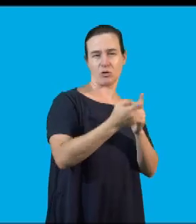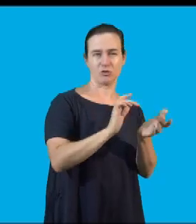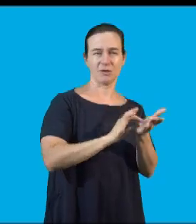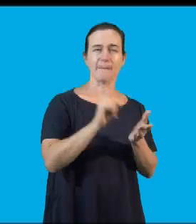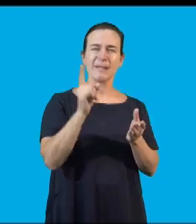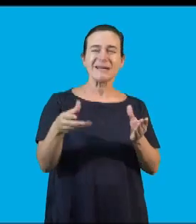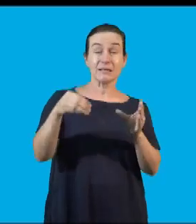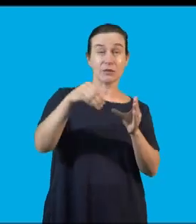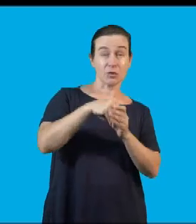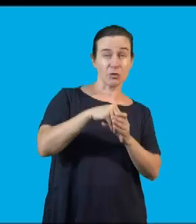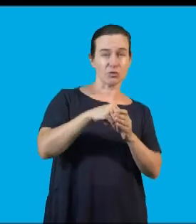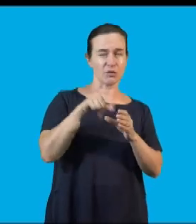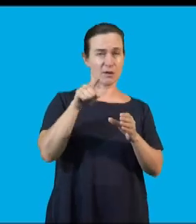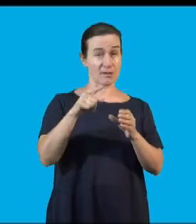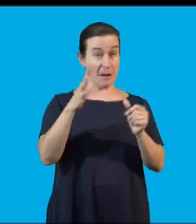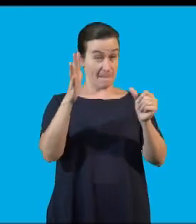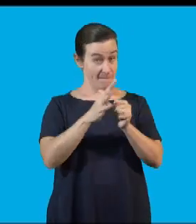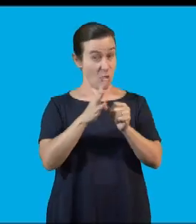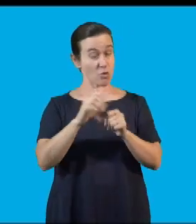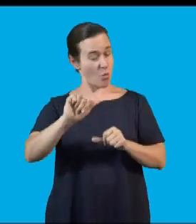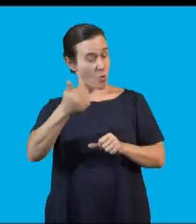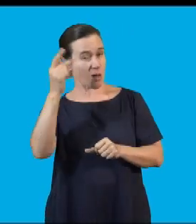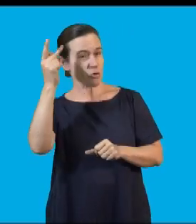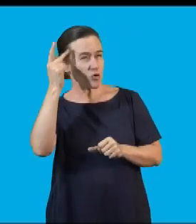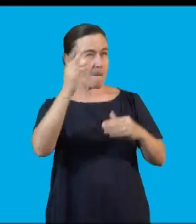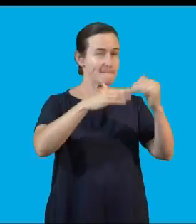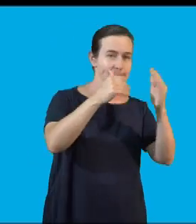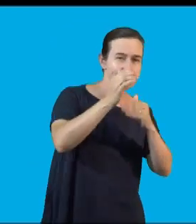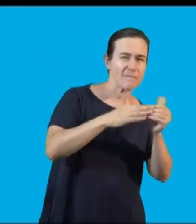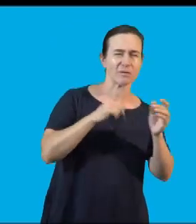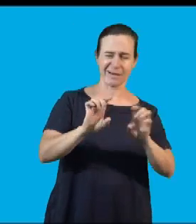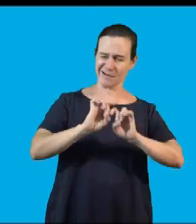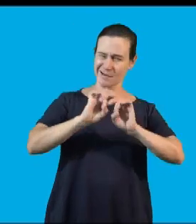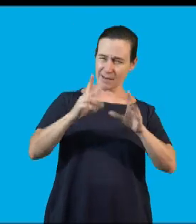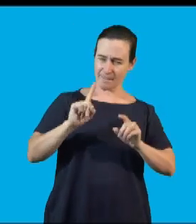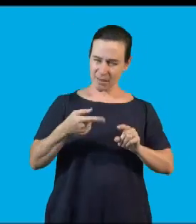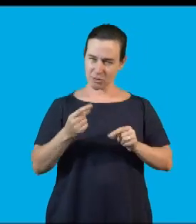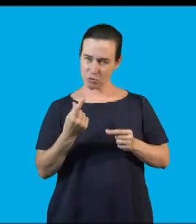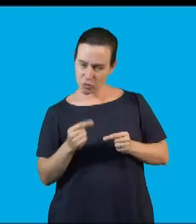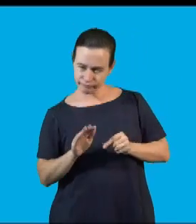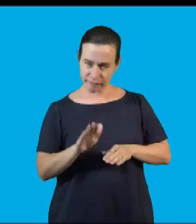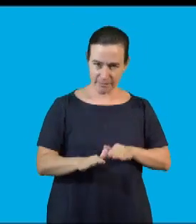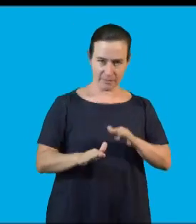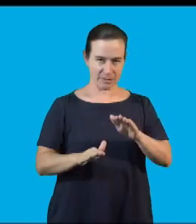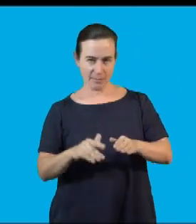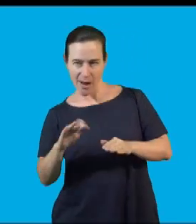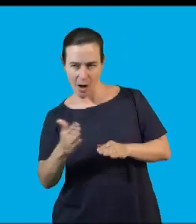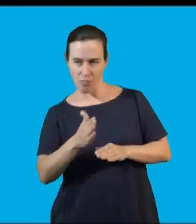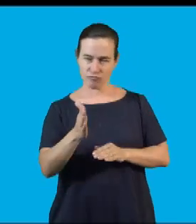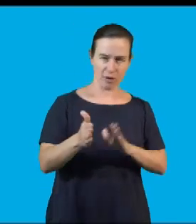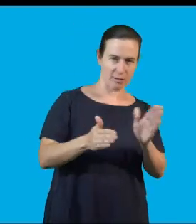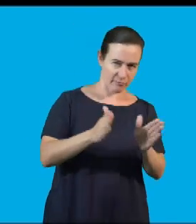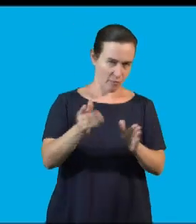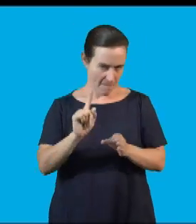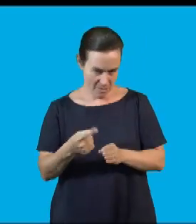include landmarks, approximate distances, and clear step-by-step instructions in your